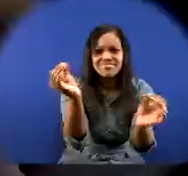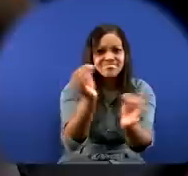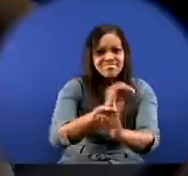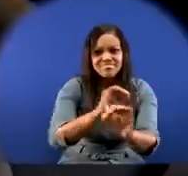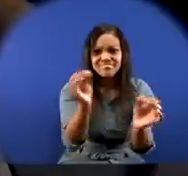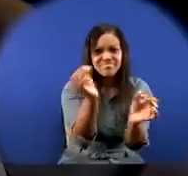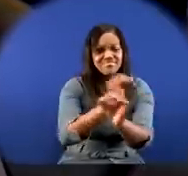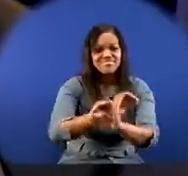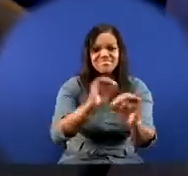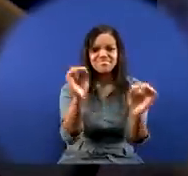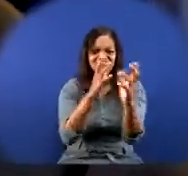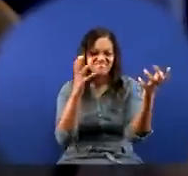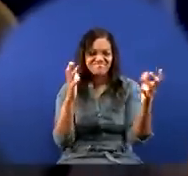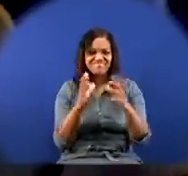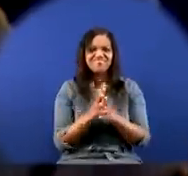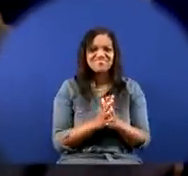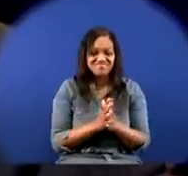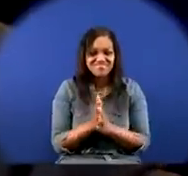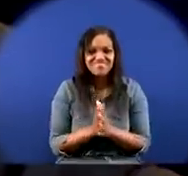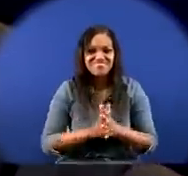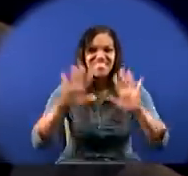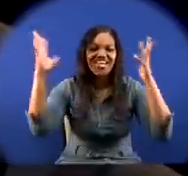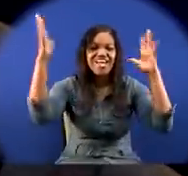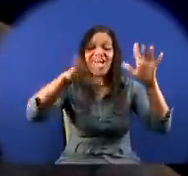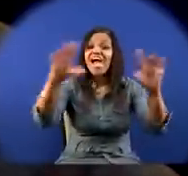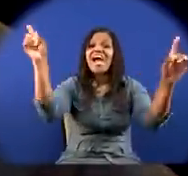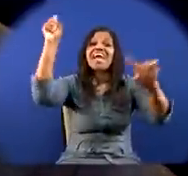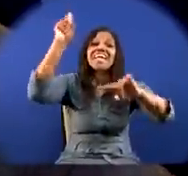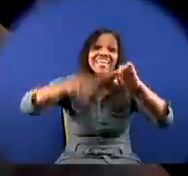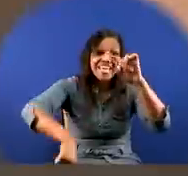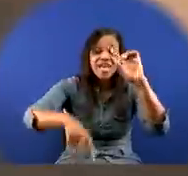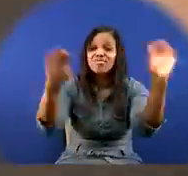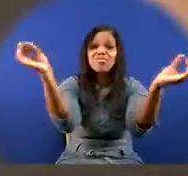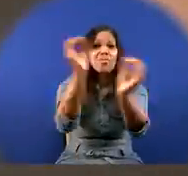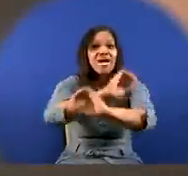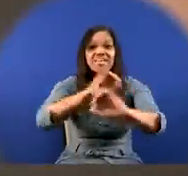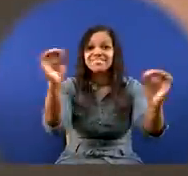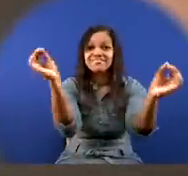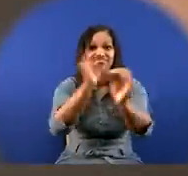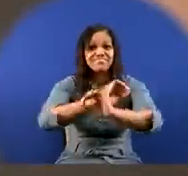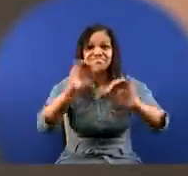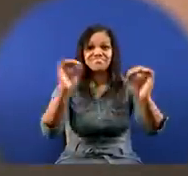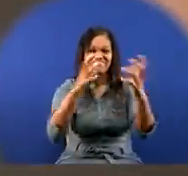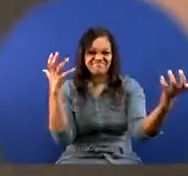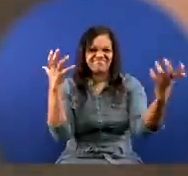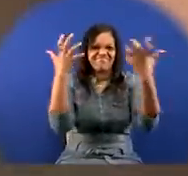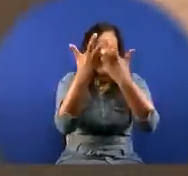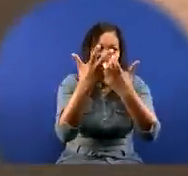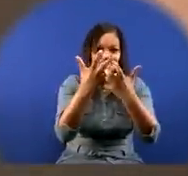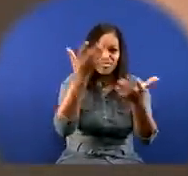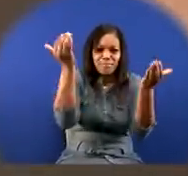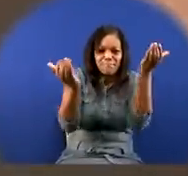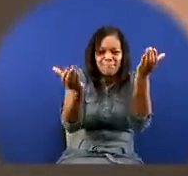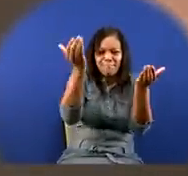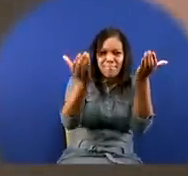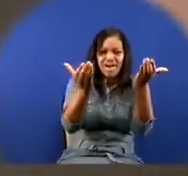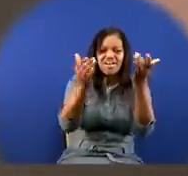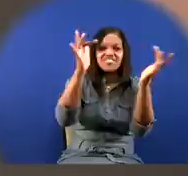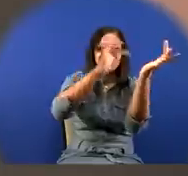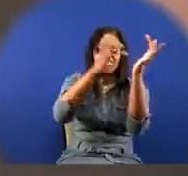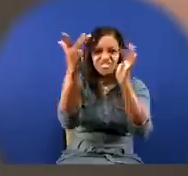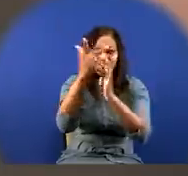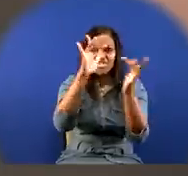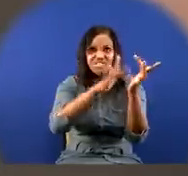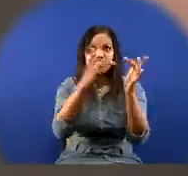Can't nobody do me like Jesus.